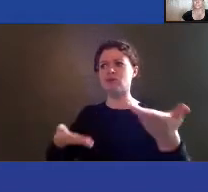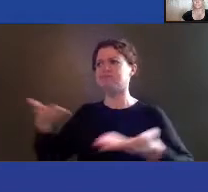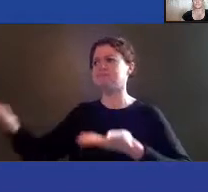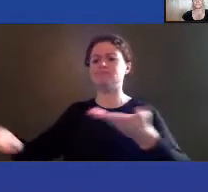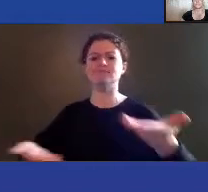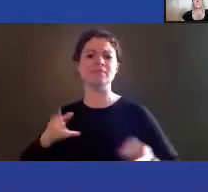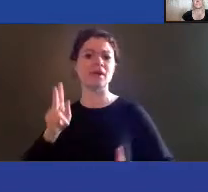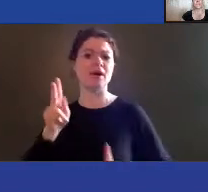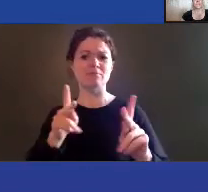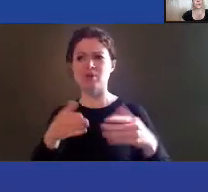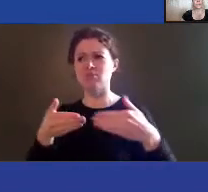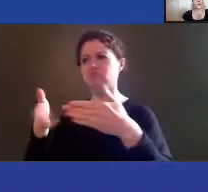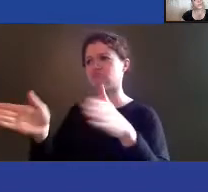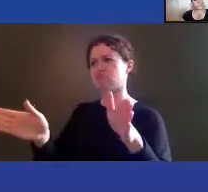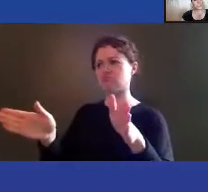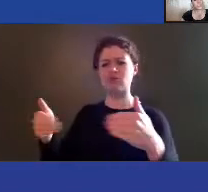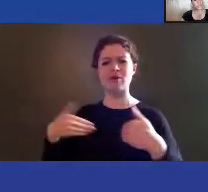community.